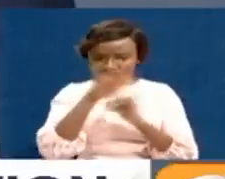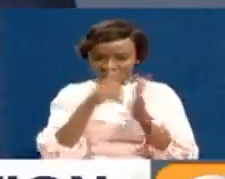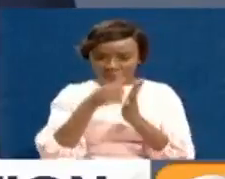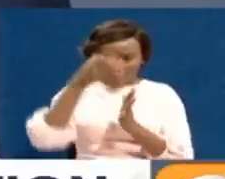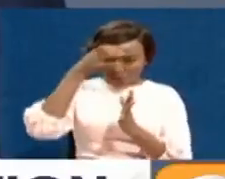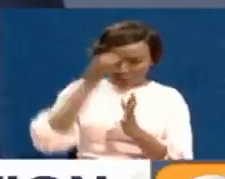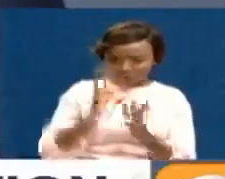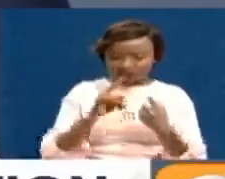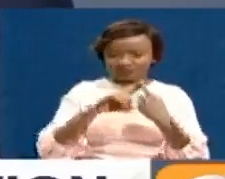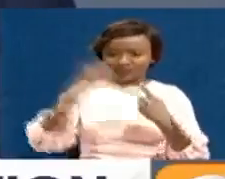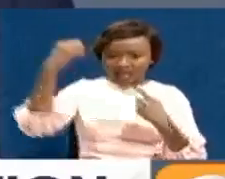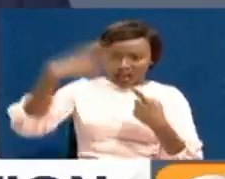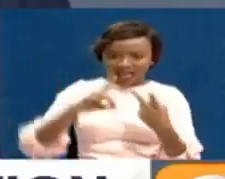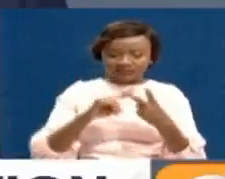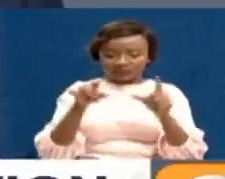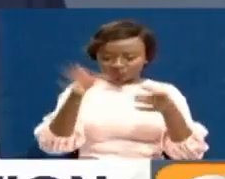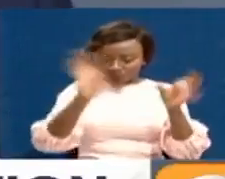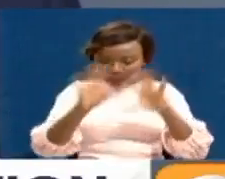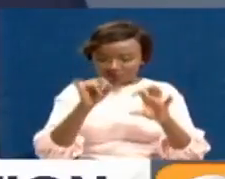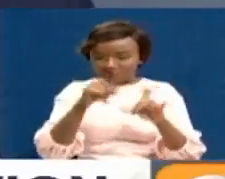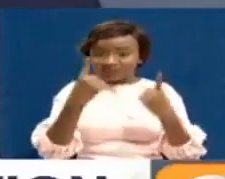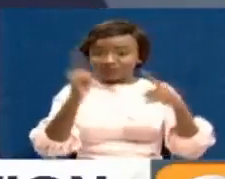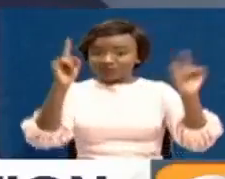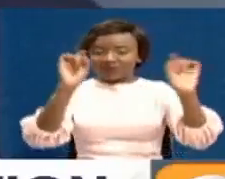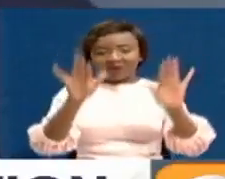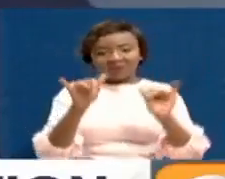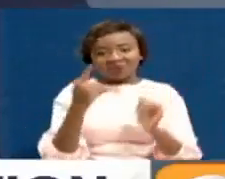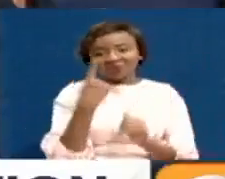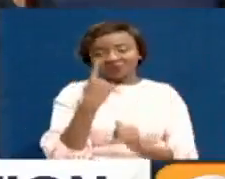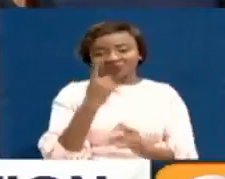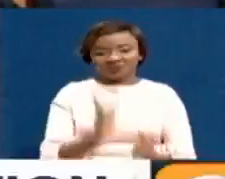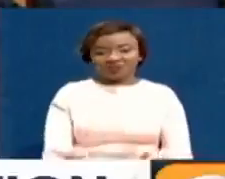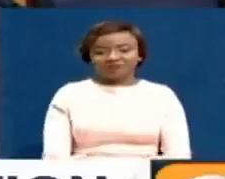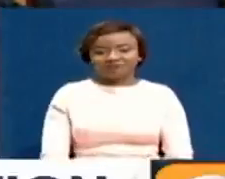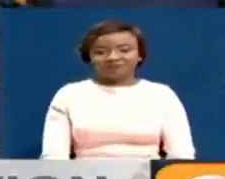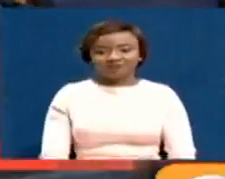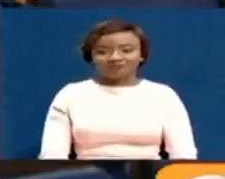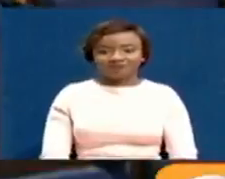the way it kills it in 1 minute, that's pretty powerful.